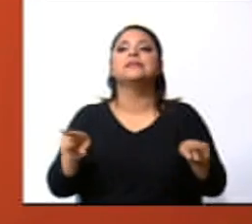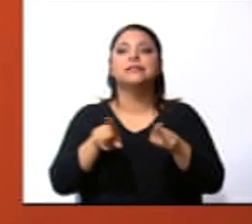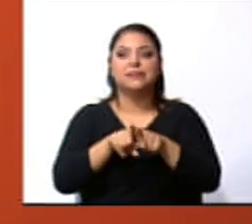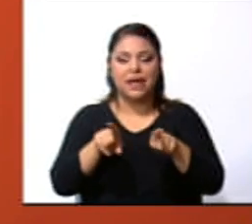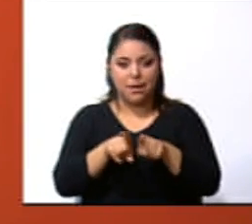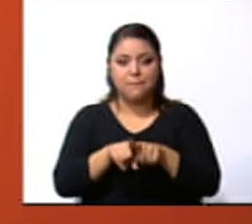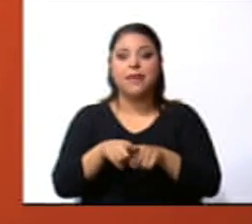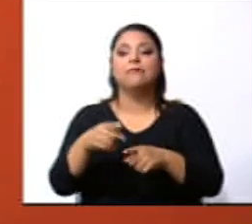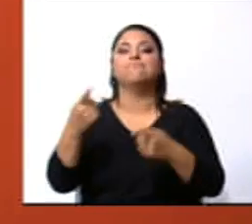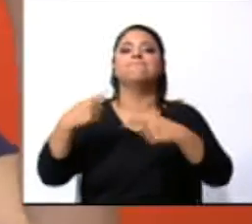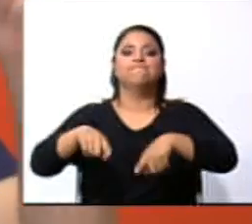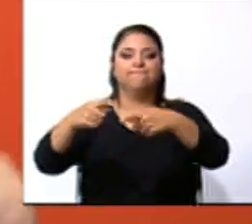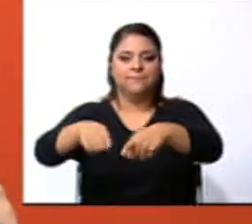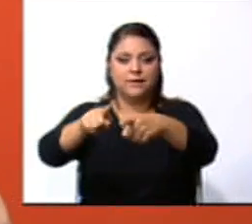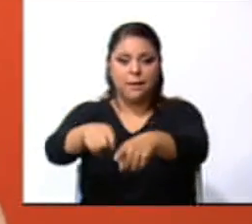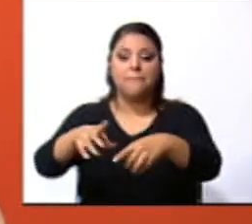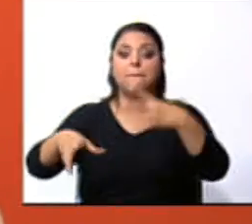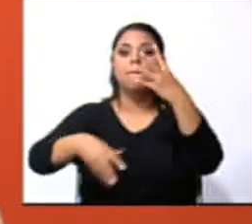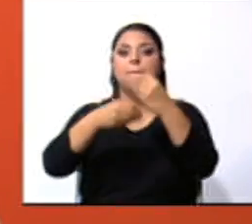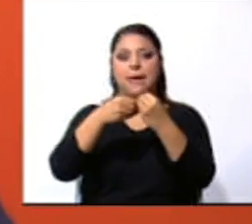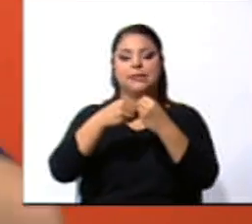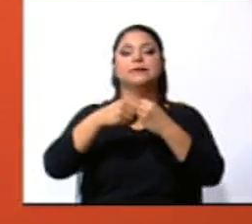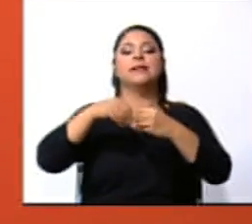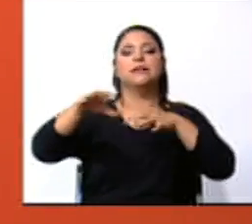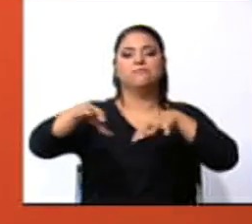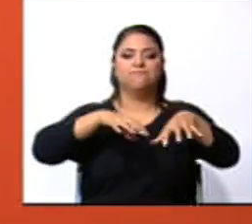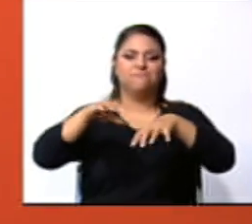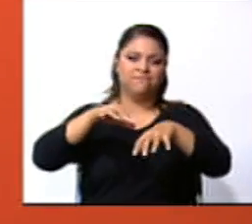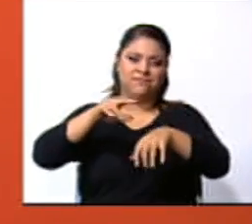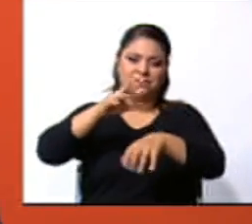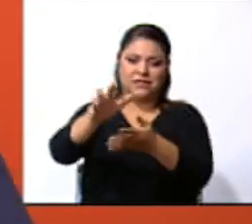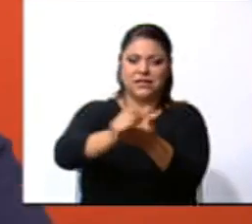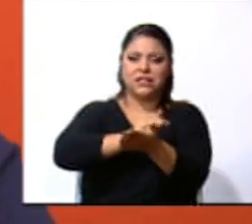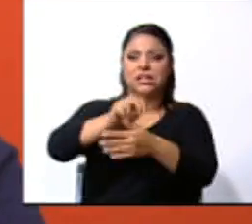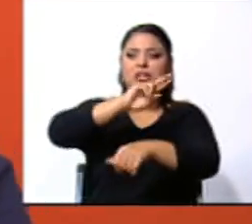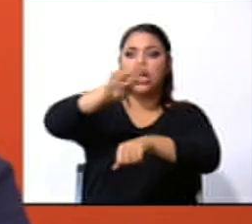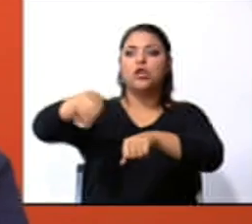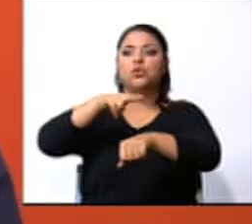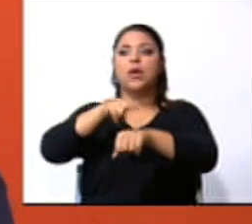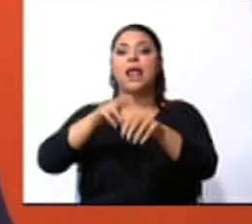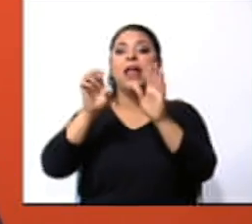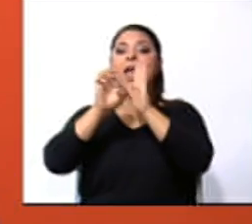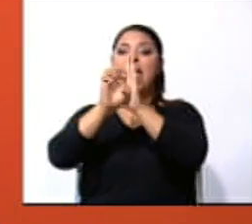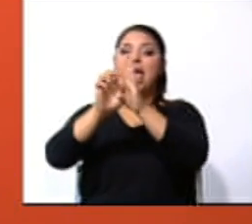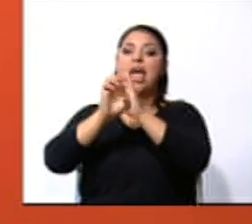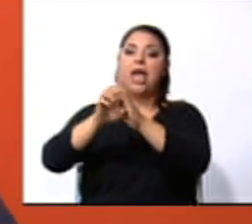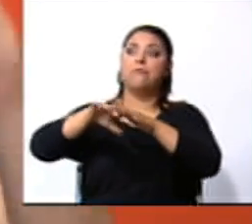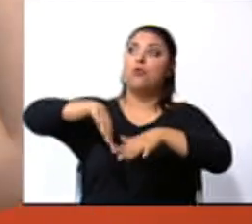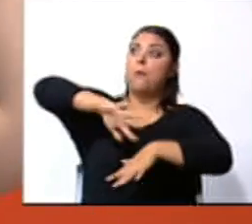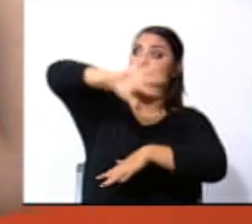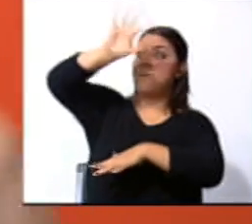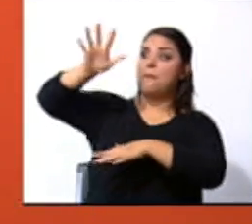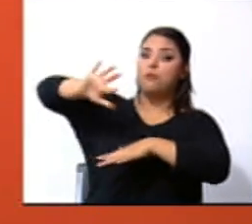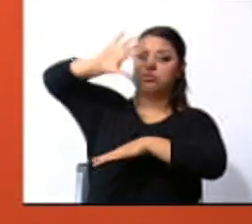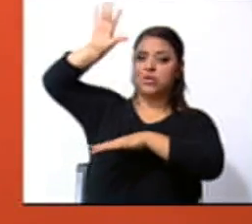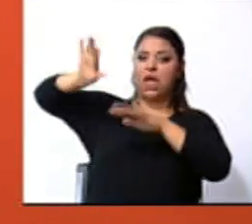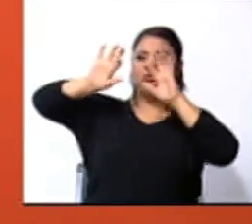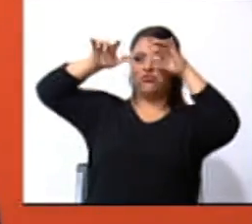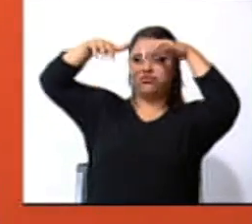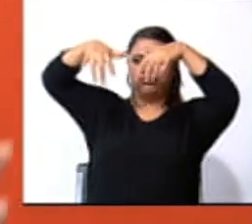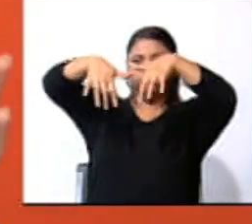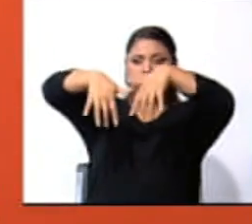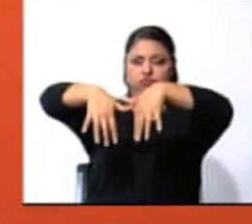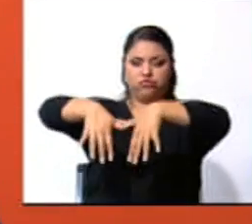common natural disaster in our country, like landslides or the sliding of soil